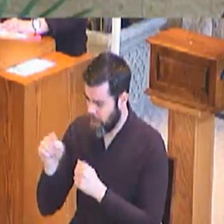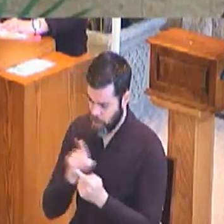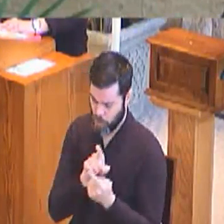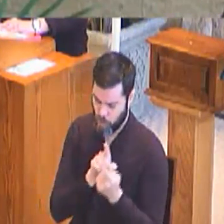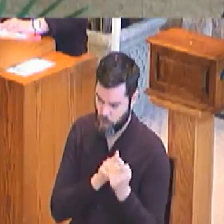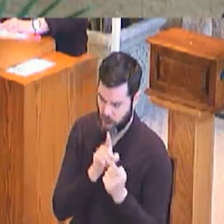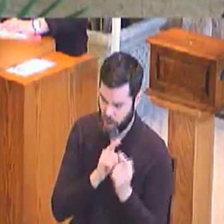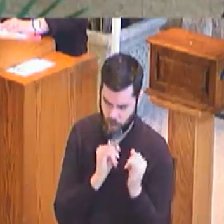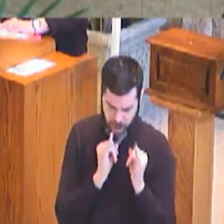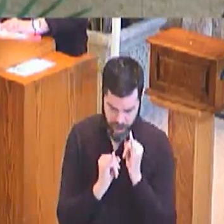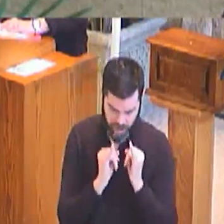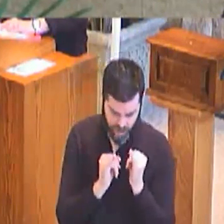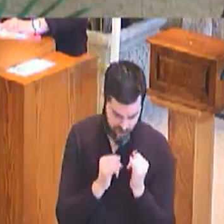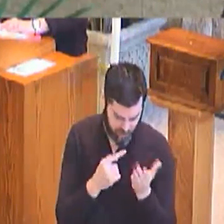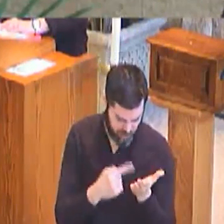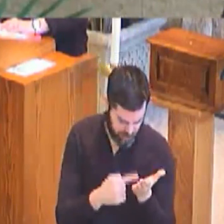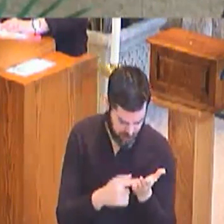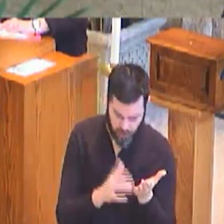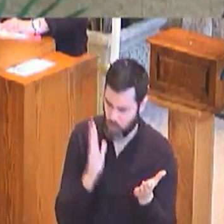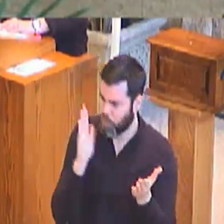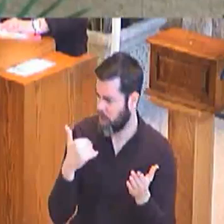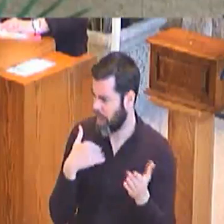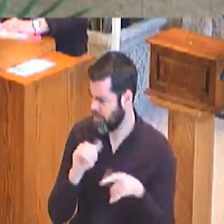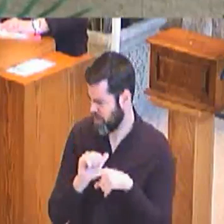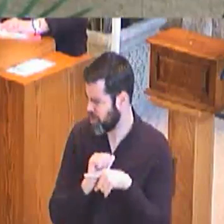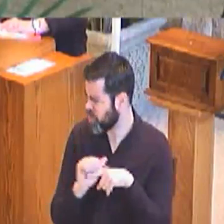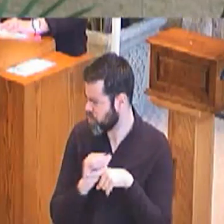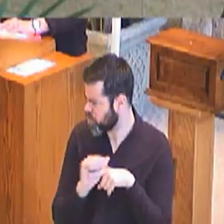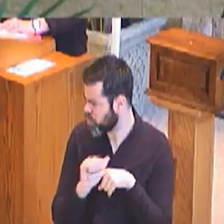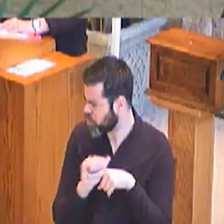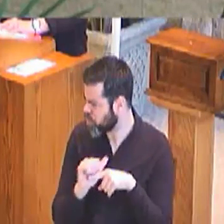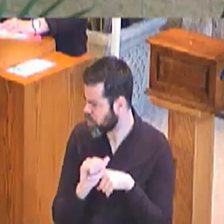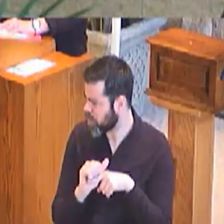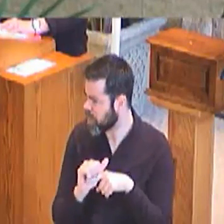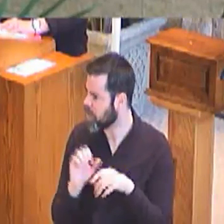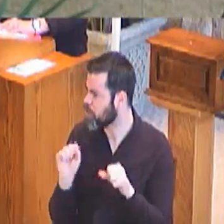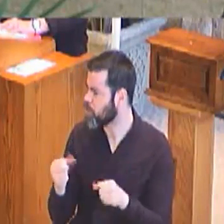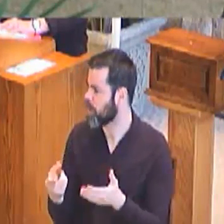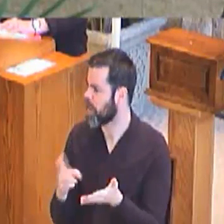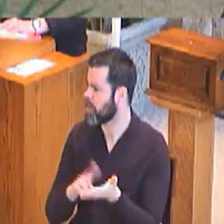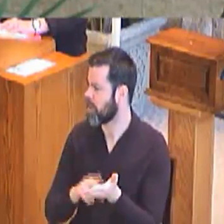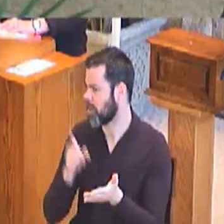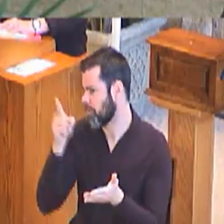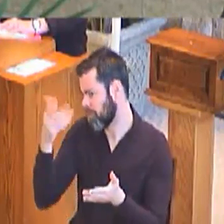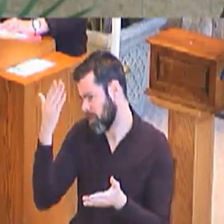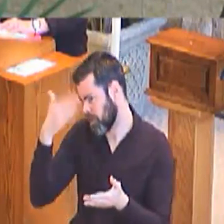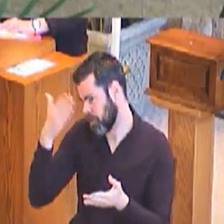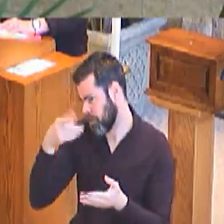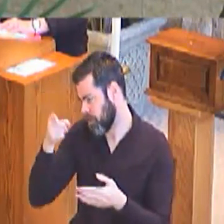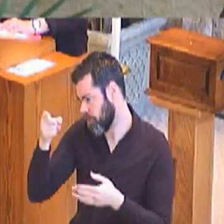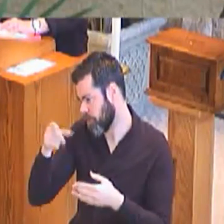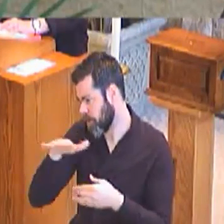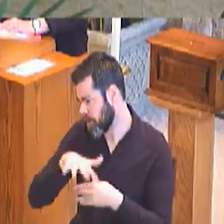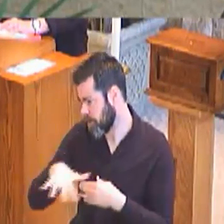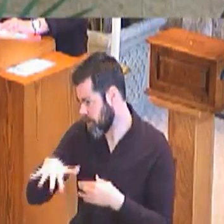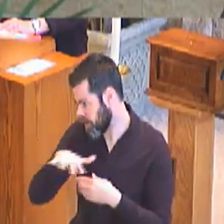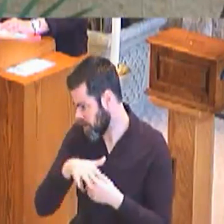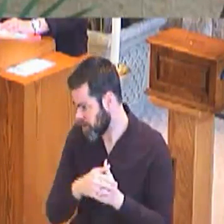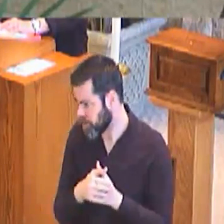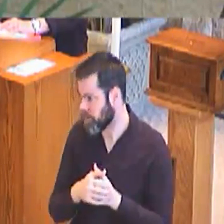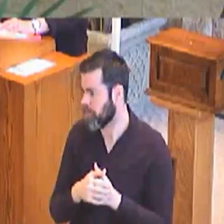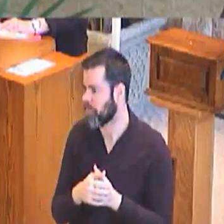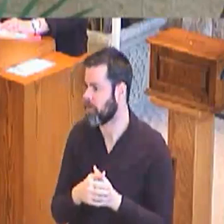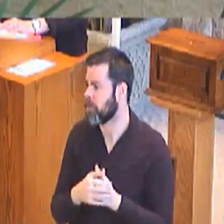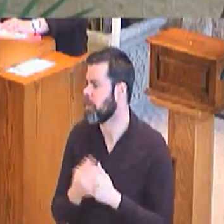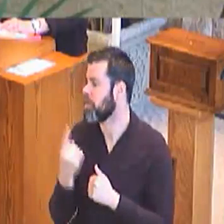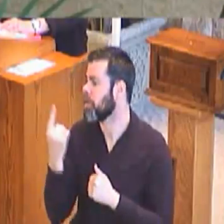interviews. And we'll be doing training for that, so there's also a sign-up sheet for that in the garden court as well. So there'll be a representative